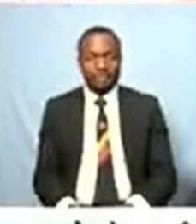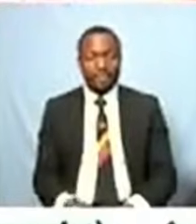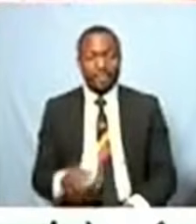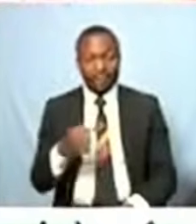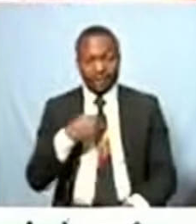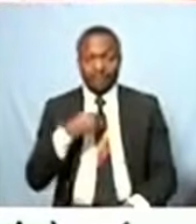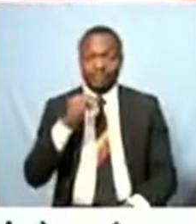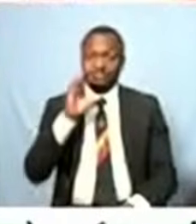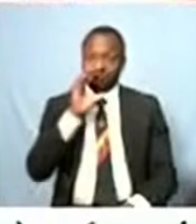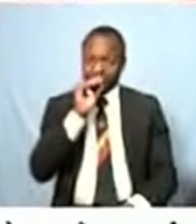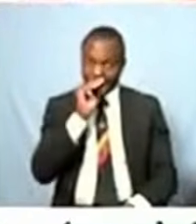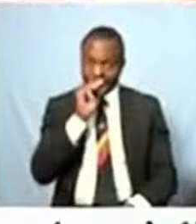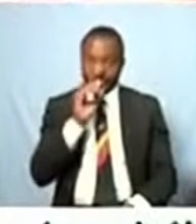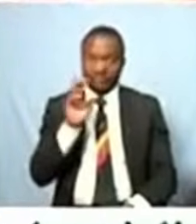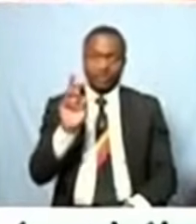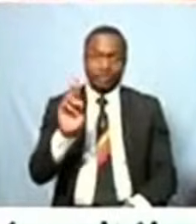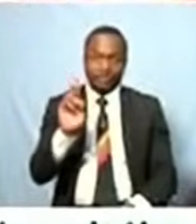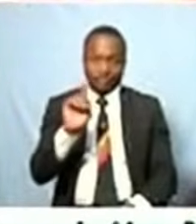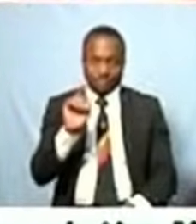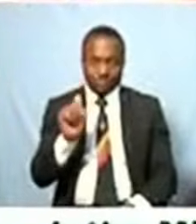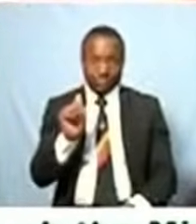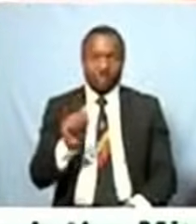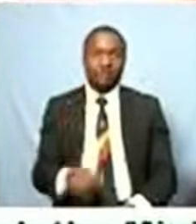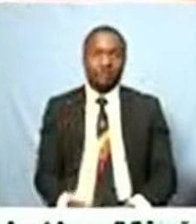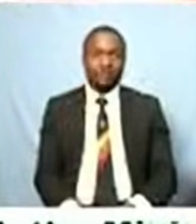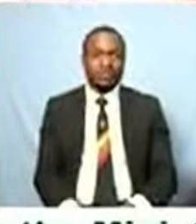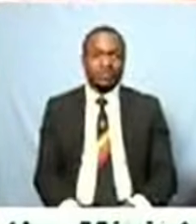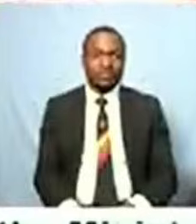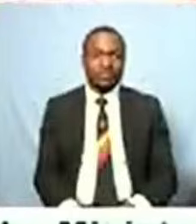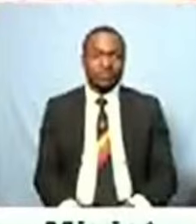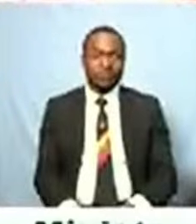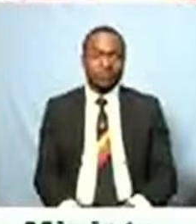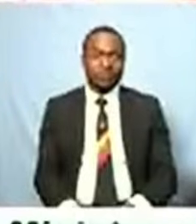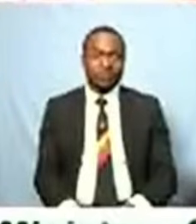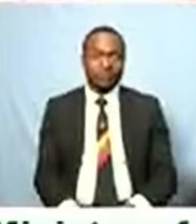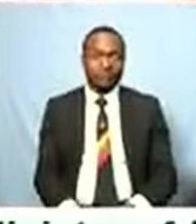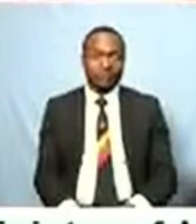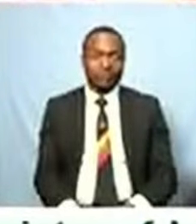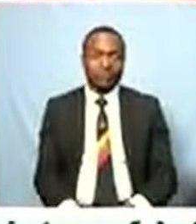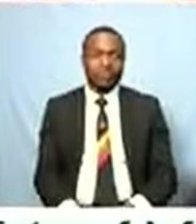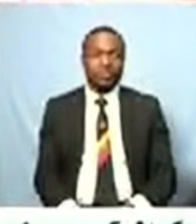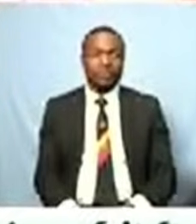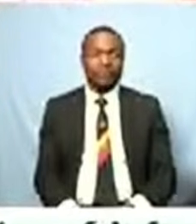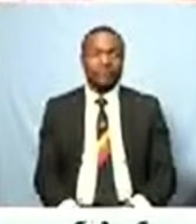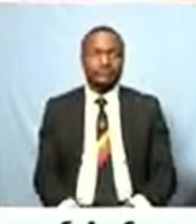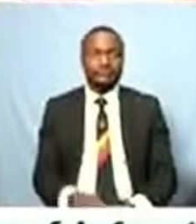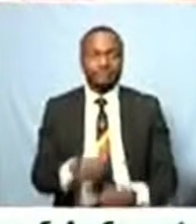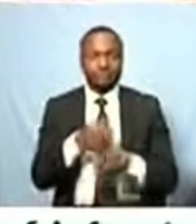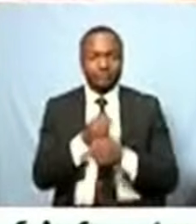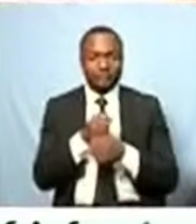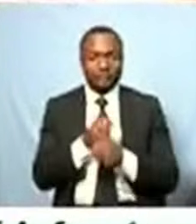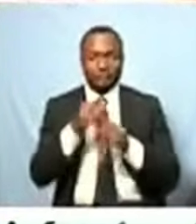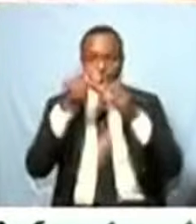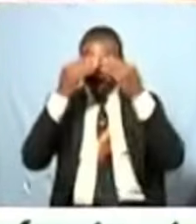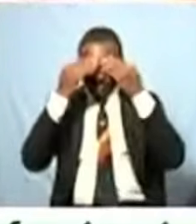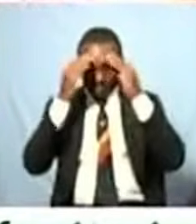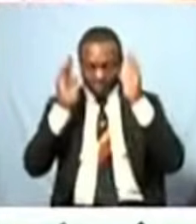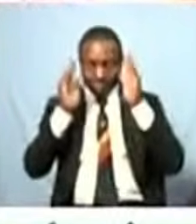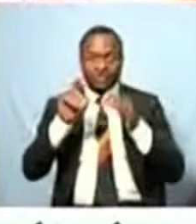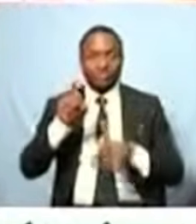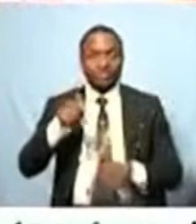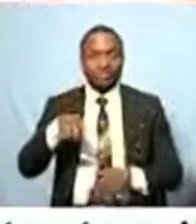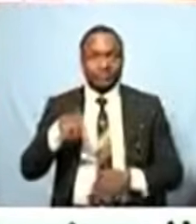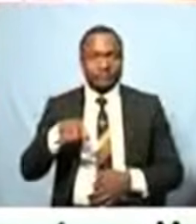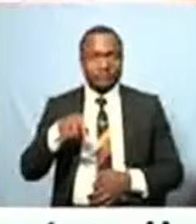speak to RDA, especially the regional office, the regional engineer, to make them aware of the need to